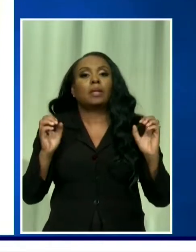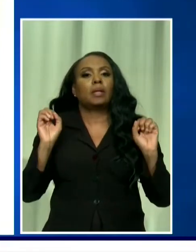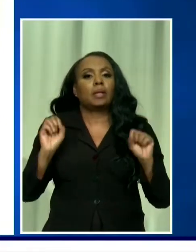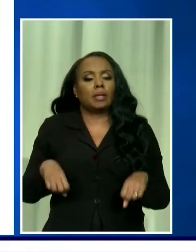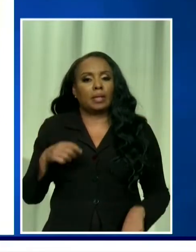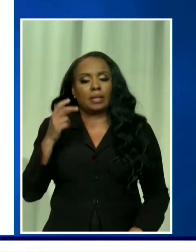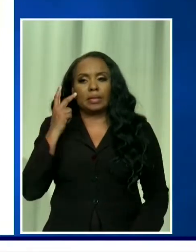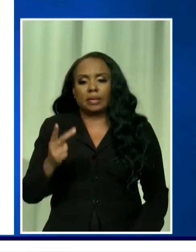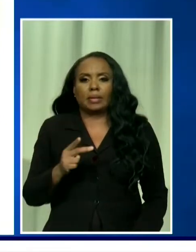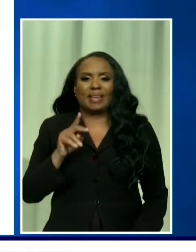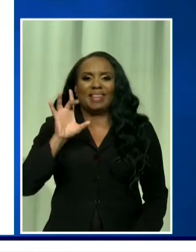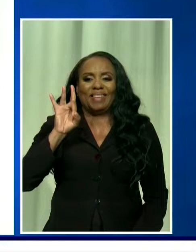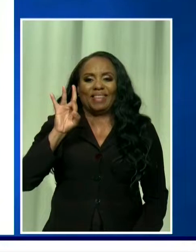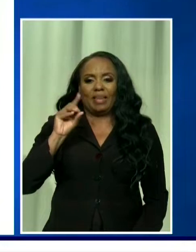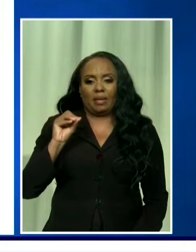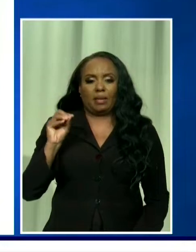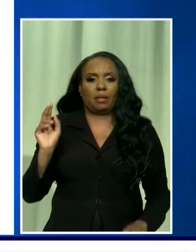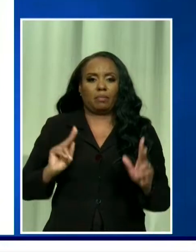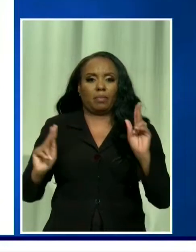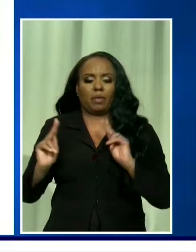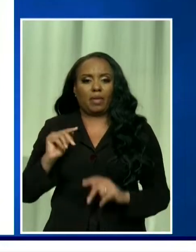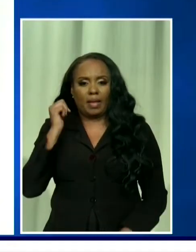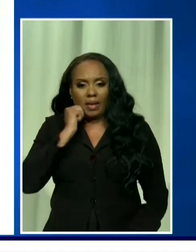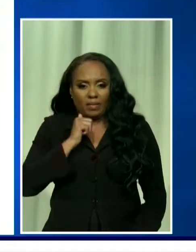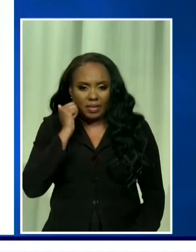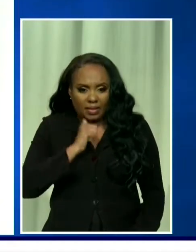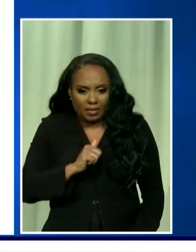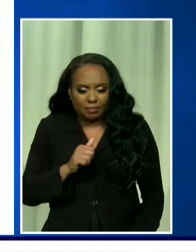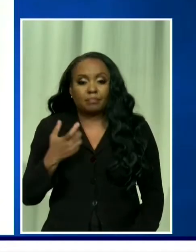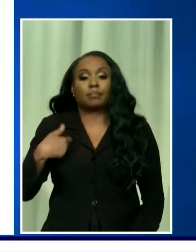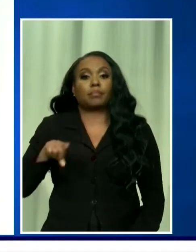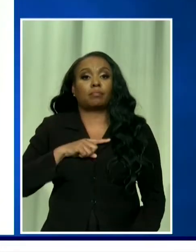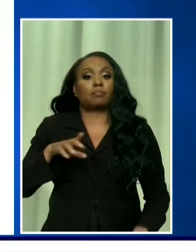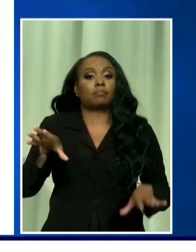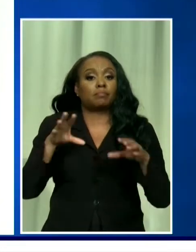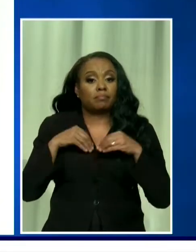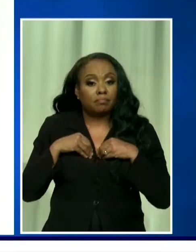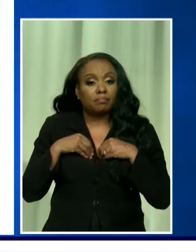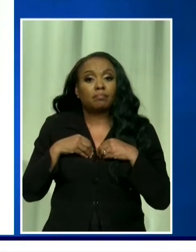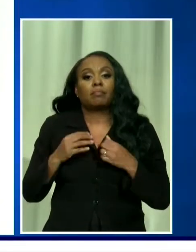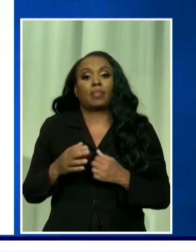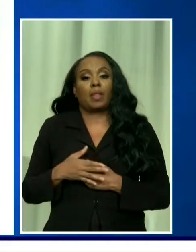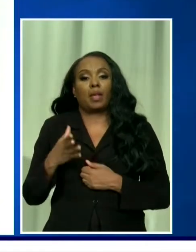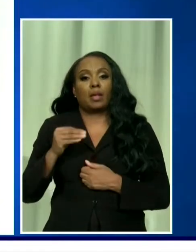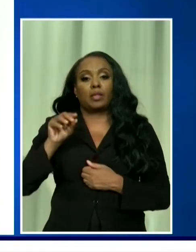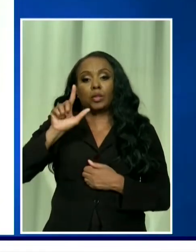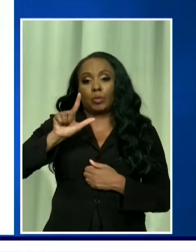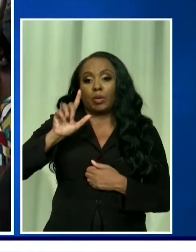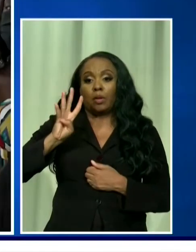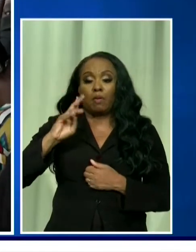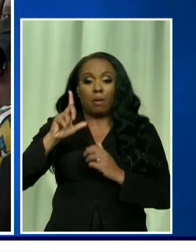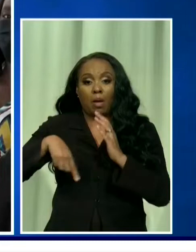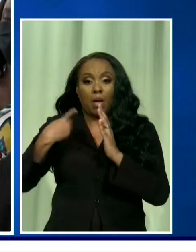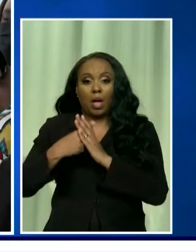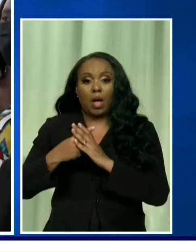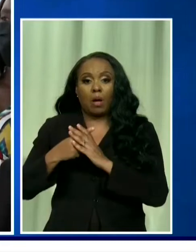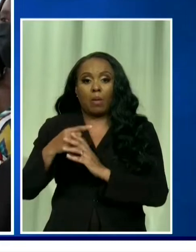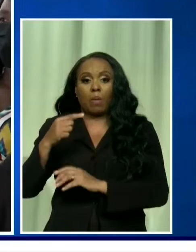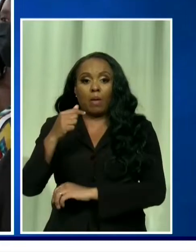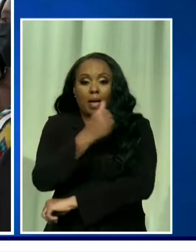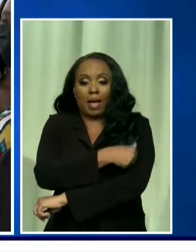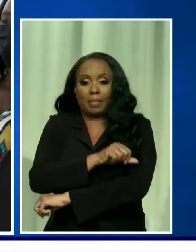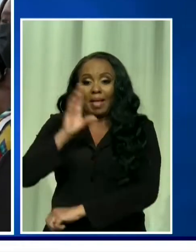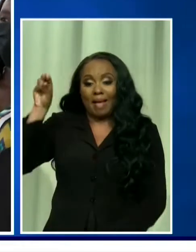day. We embraced this standard and also added to the plan provision of a 24-hour ambulance, laboratory